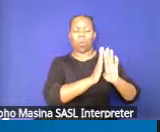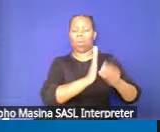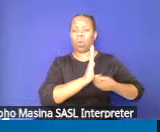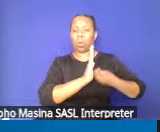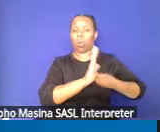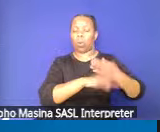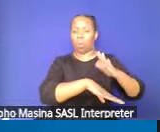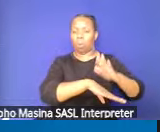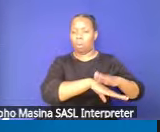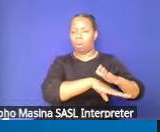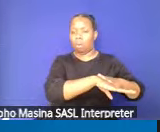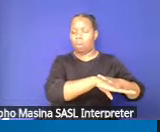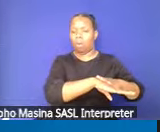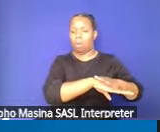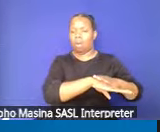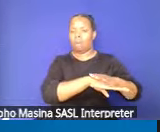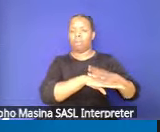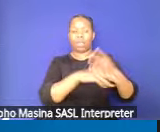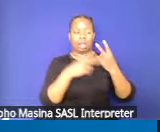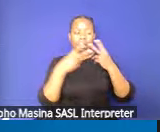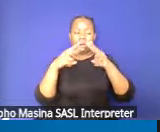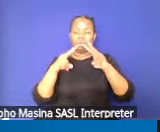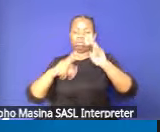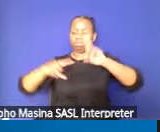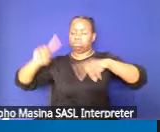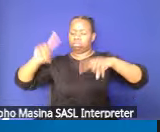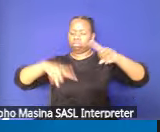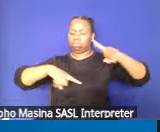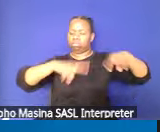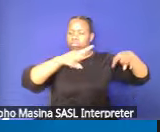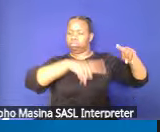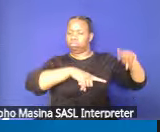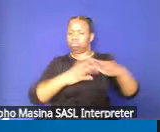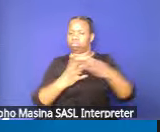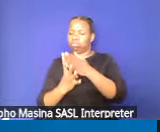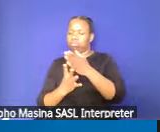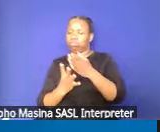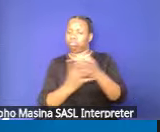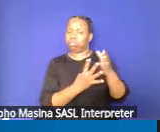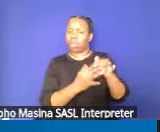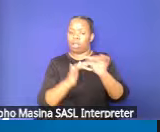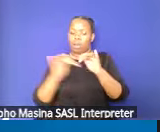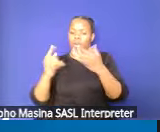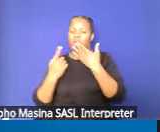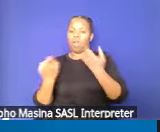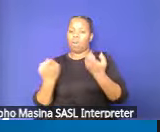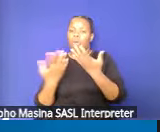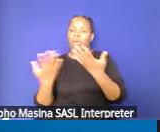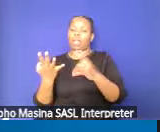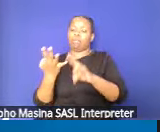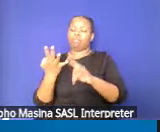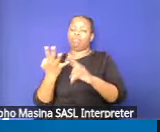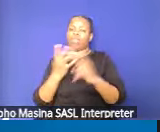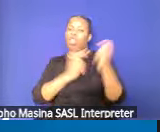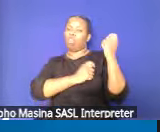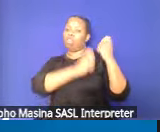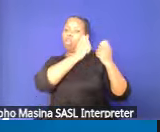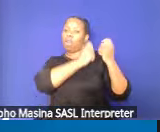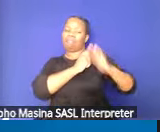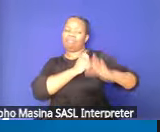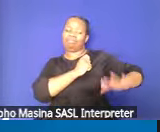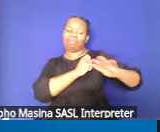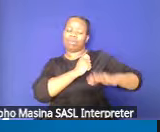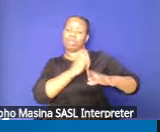we also look at different categories, people from rural areas, together with persons